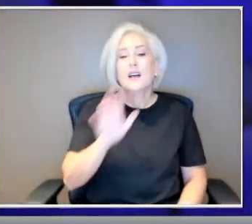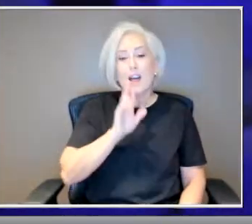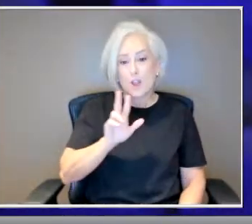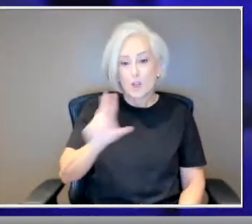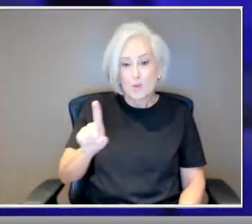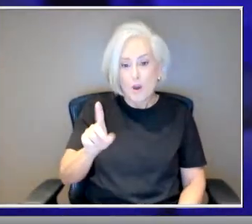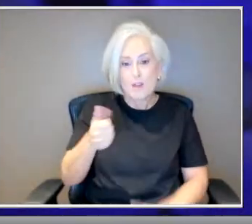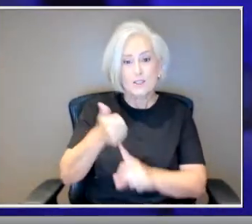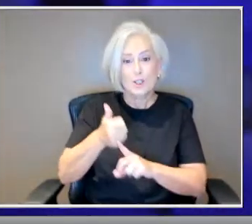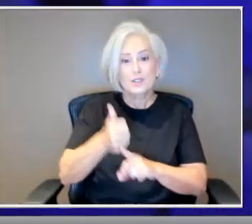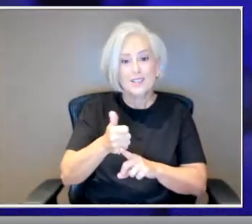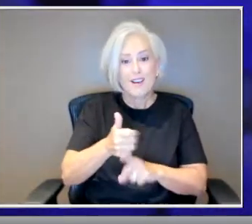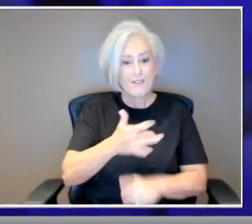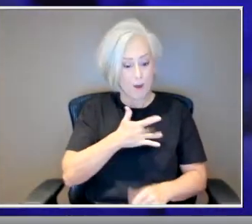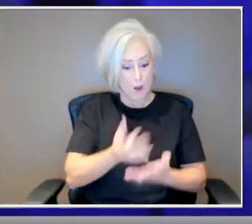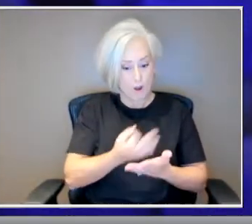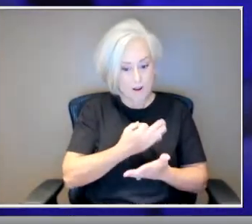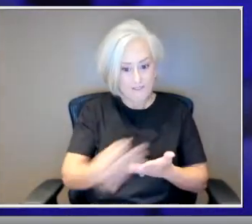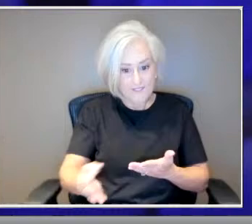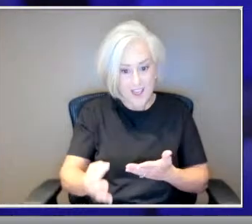But